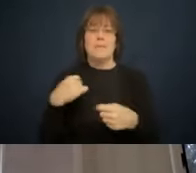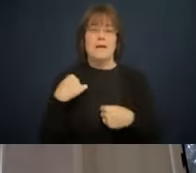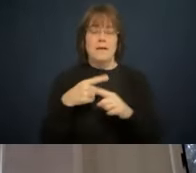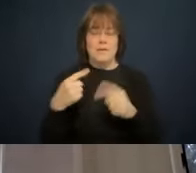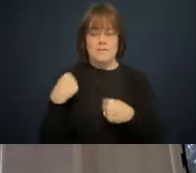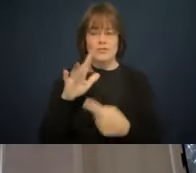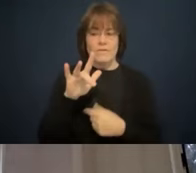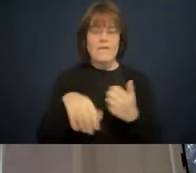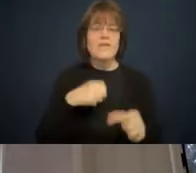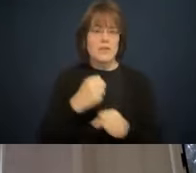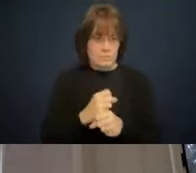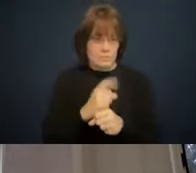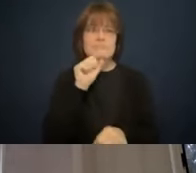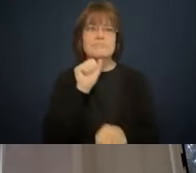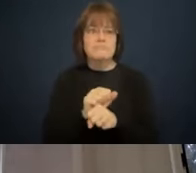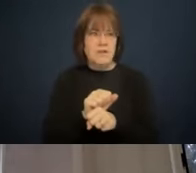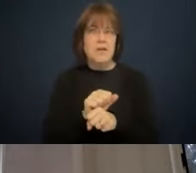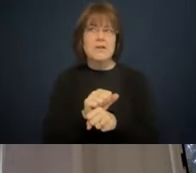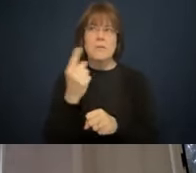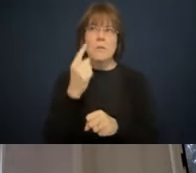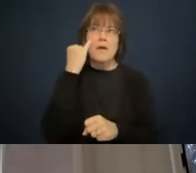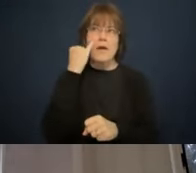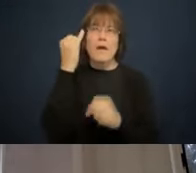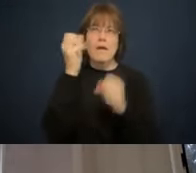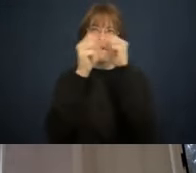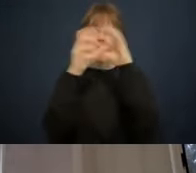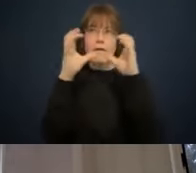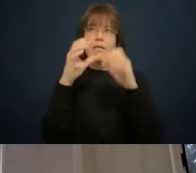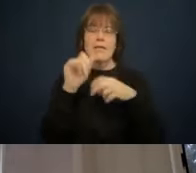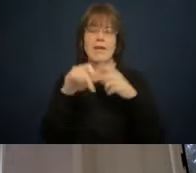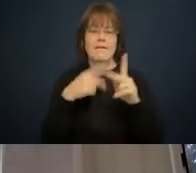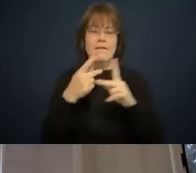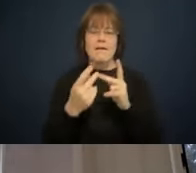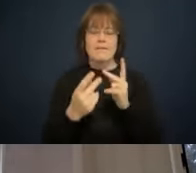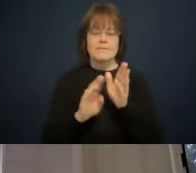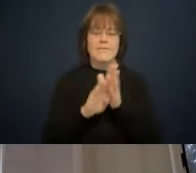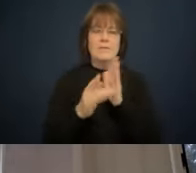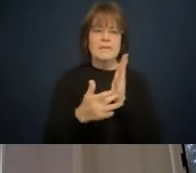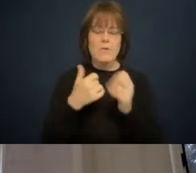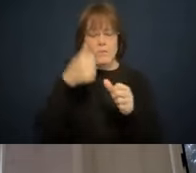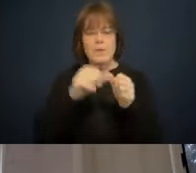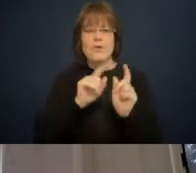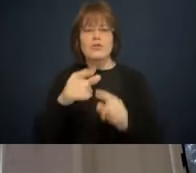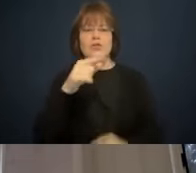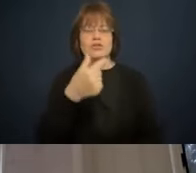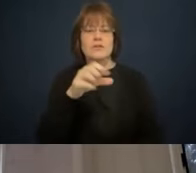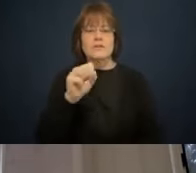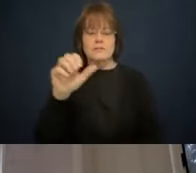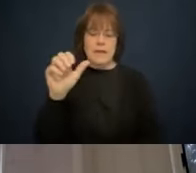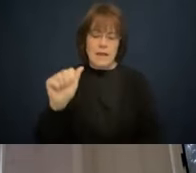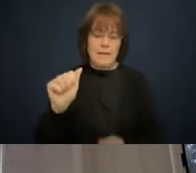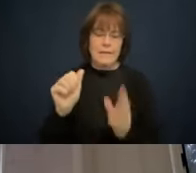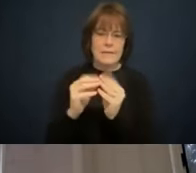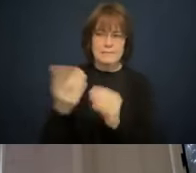or so, it's gone from being sort of an exotic technology. I remember when I would go to GSA meetings or back in those